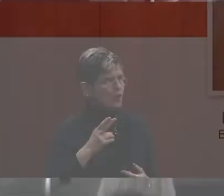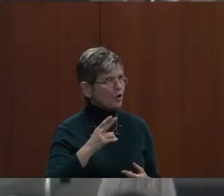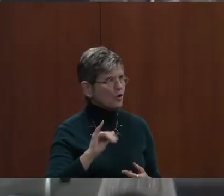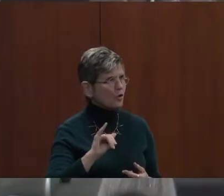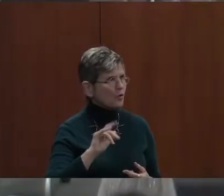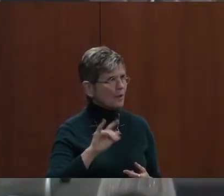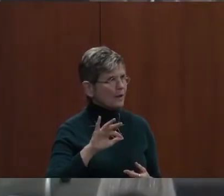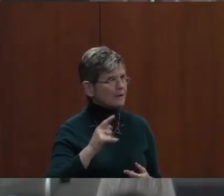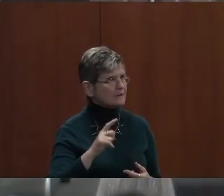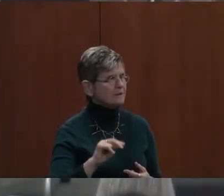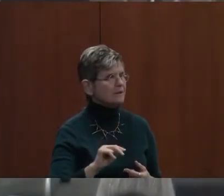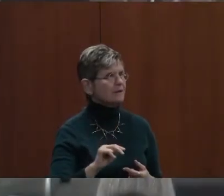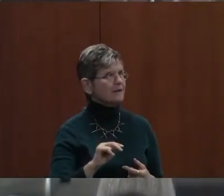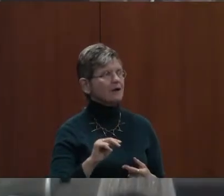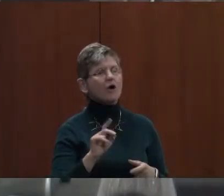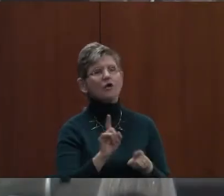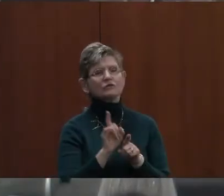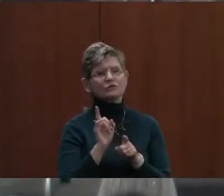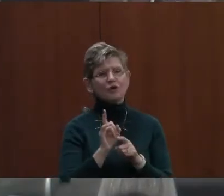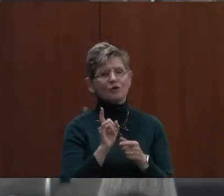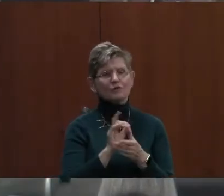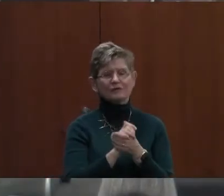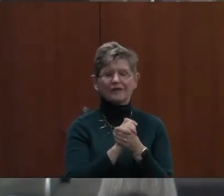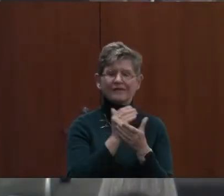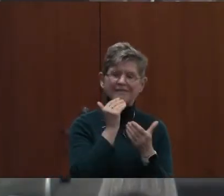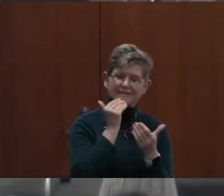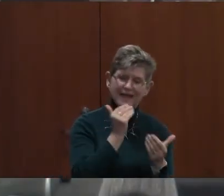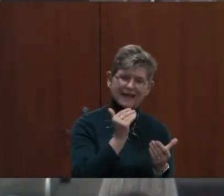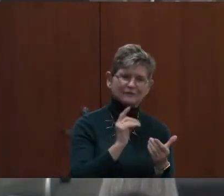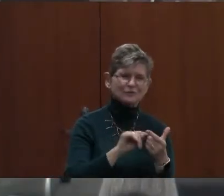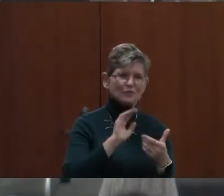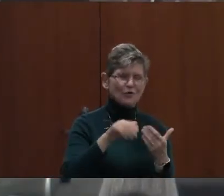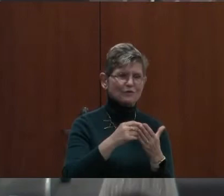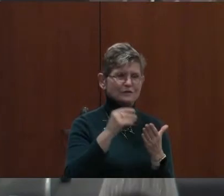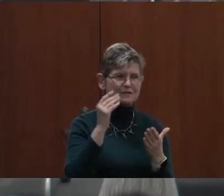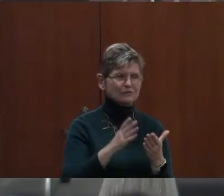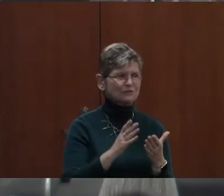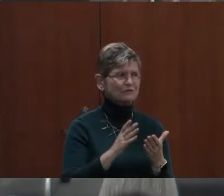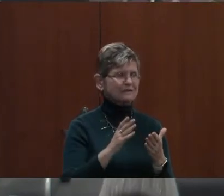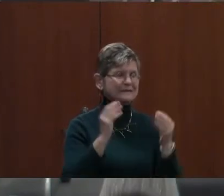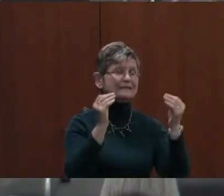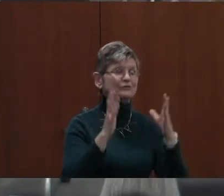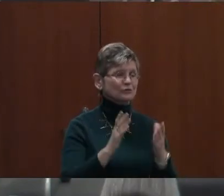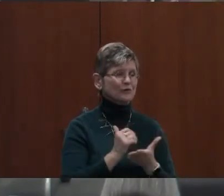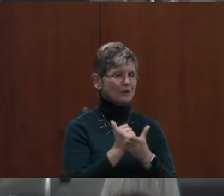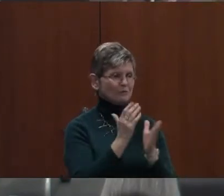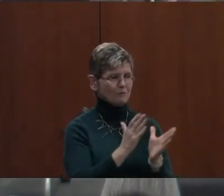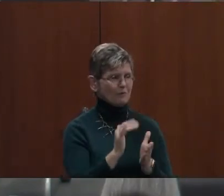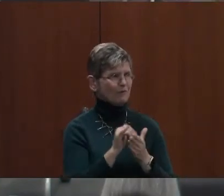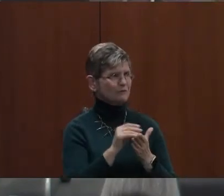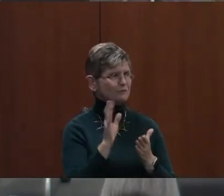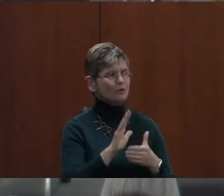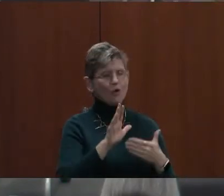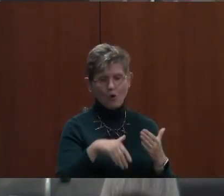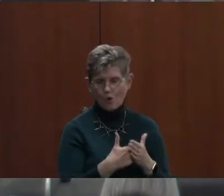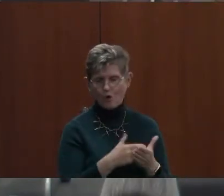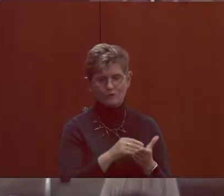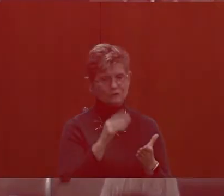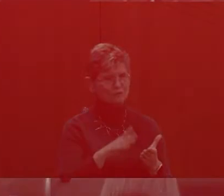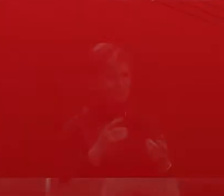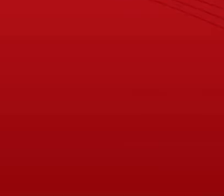Arts. I also want to take a moment and thank all of the teachers who helped prepare these students and all of the students who